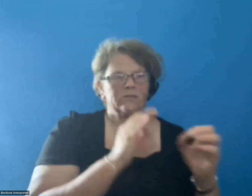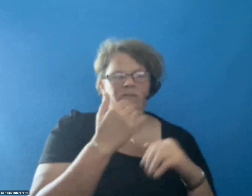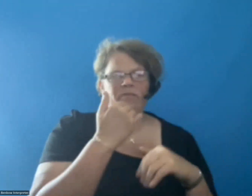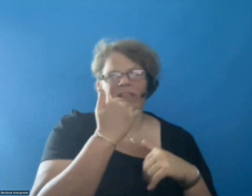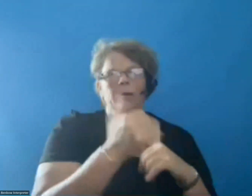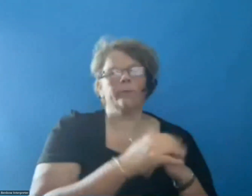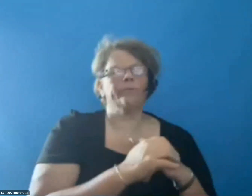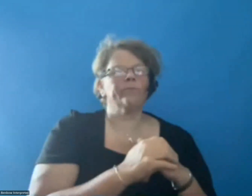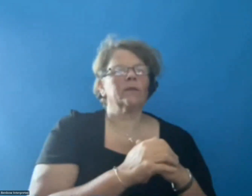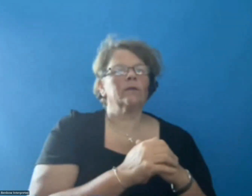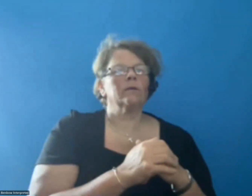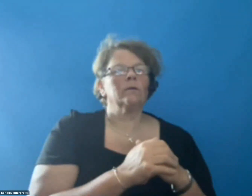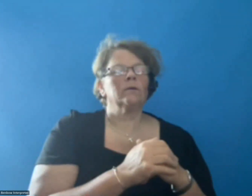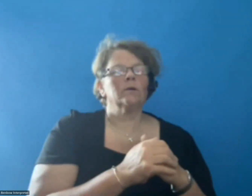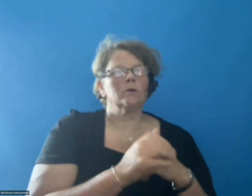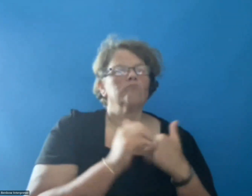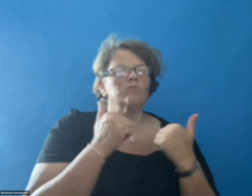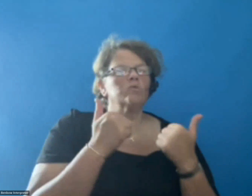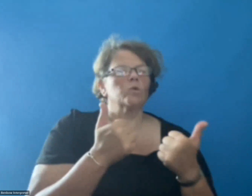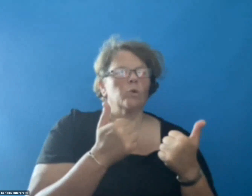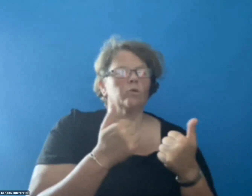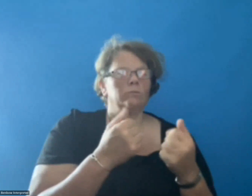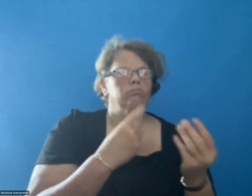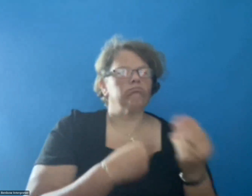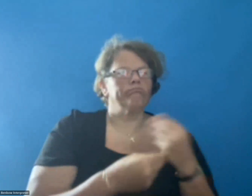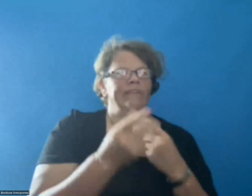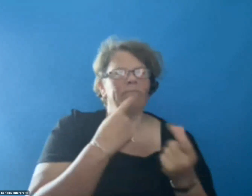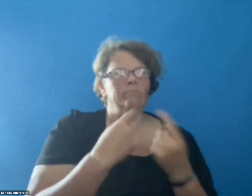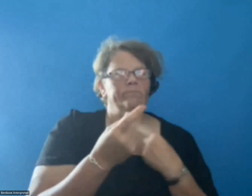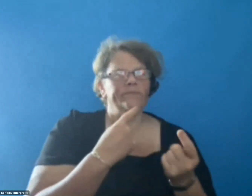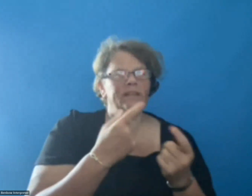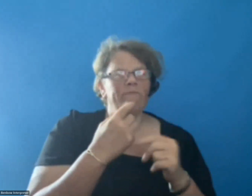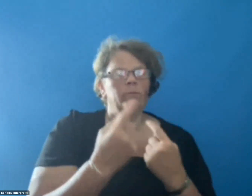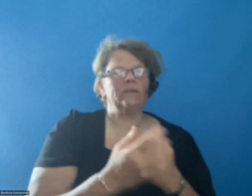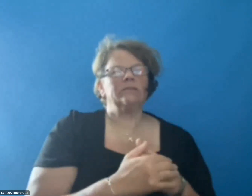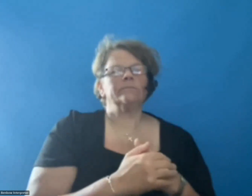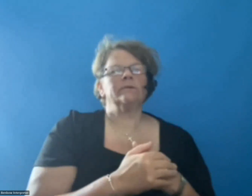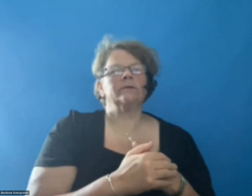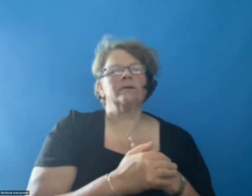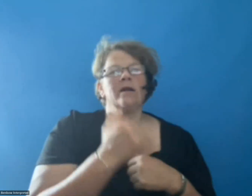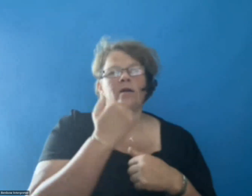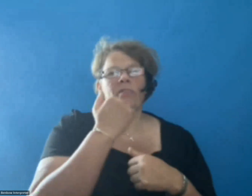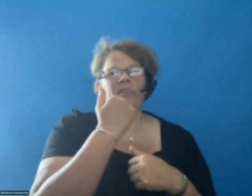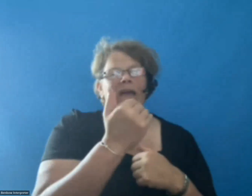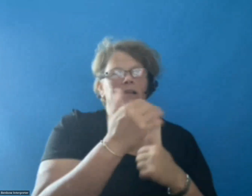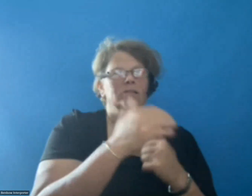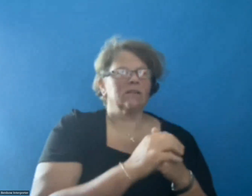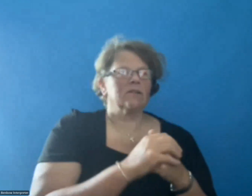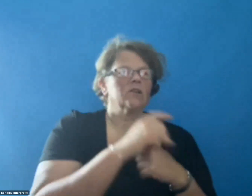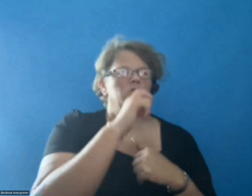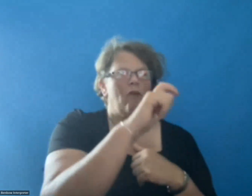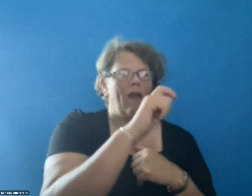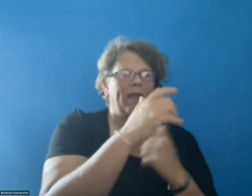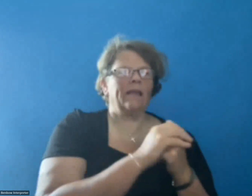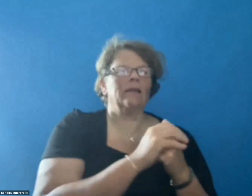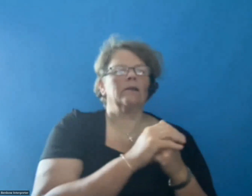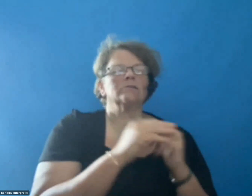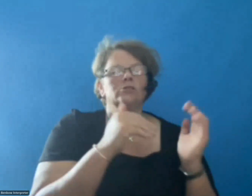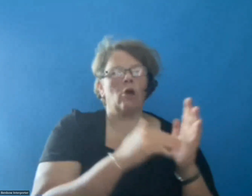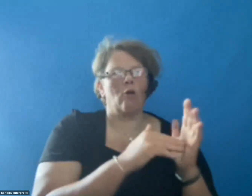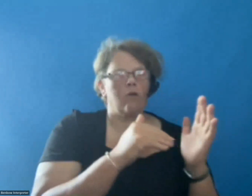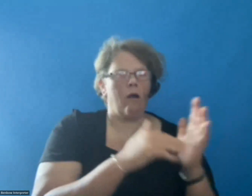So it's been a really informative and interesting session, and thanks, massive thanks to Craig and Zara